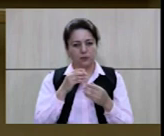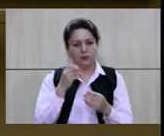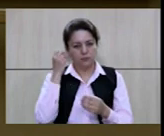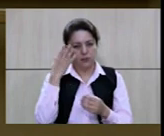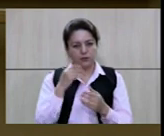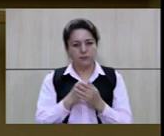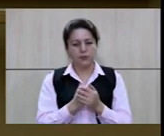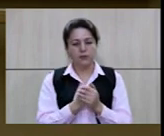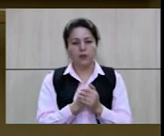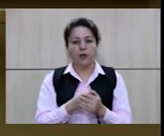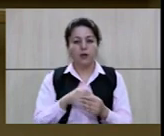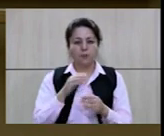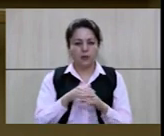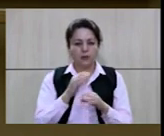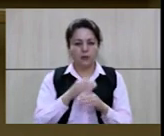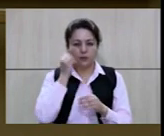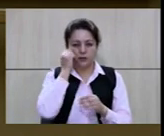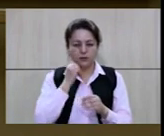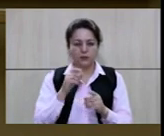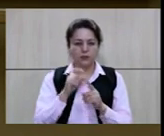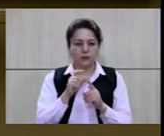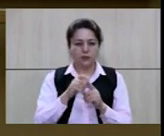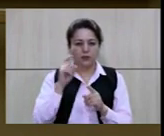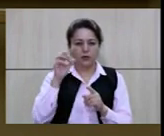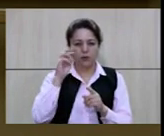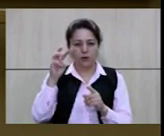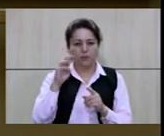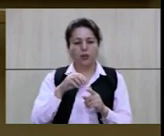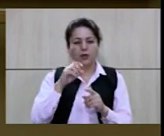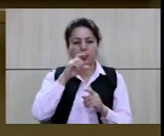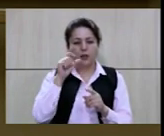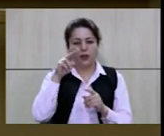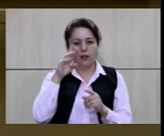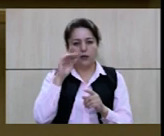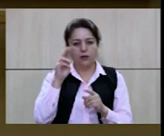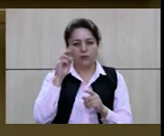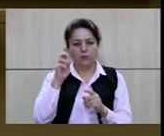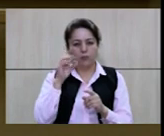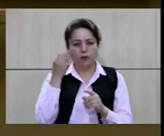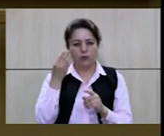Barakalla, eskirgan so'zlarga xon, ellik boshi, ming boshi